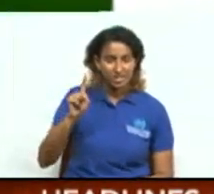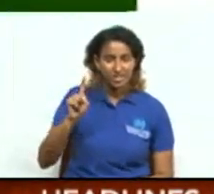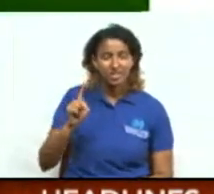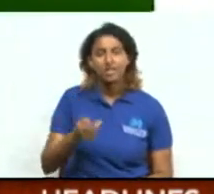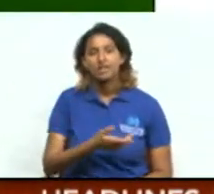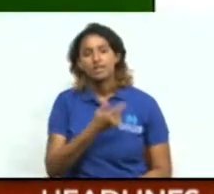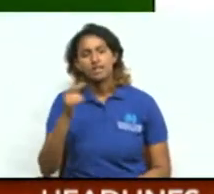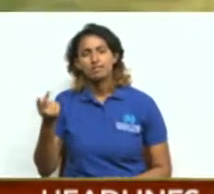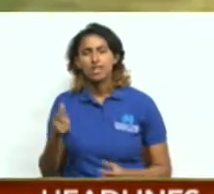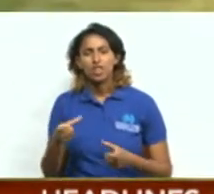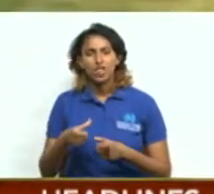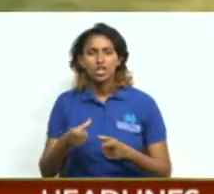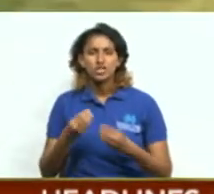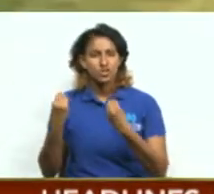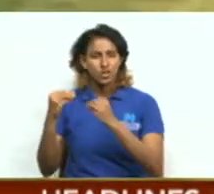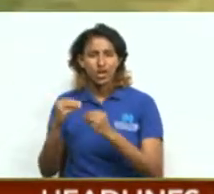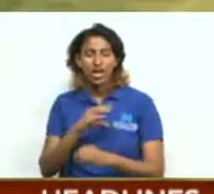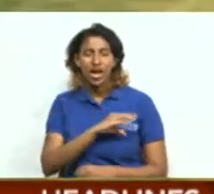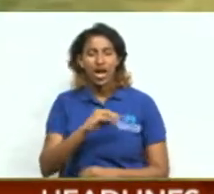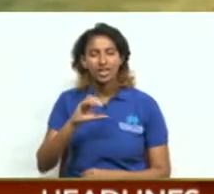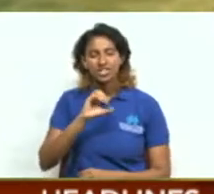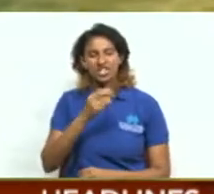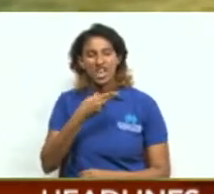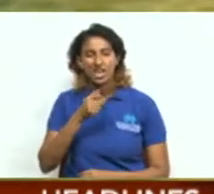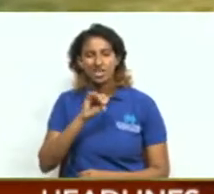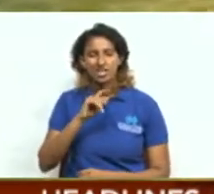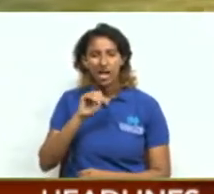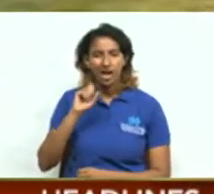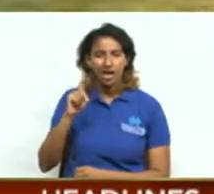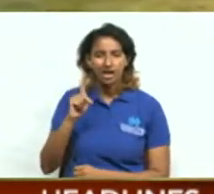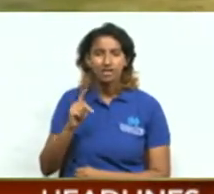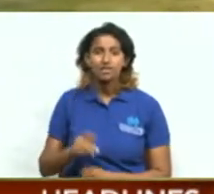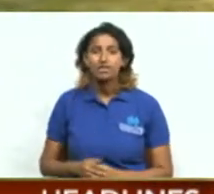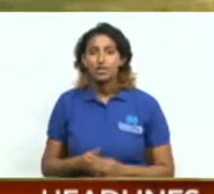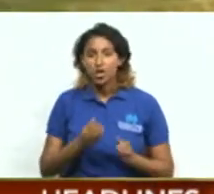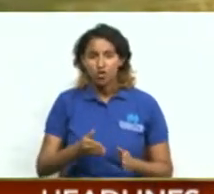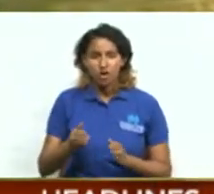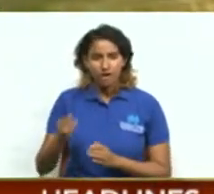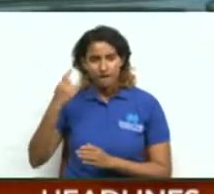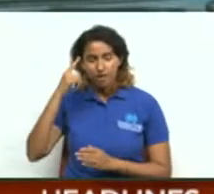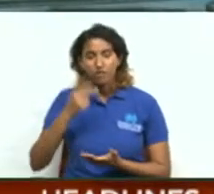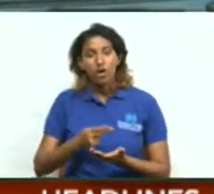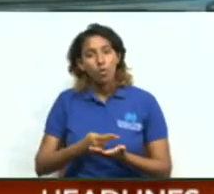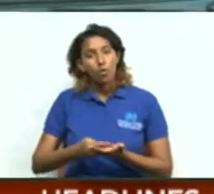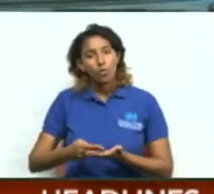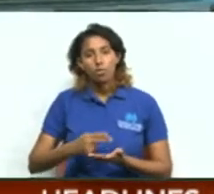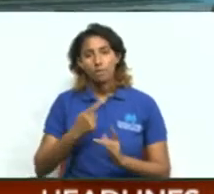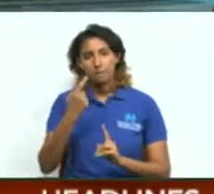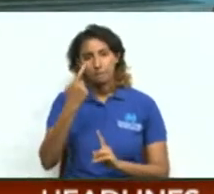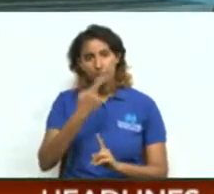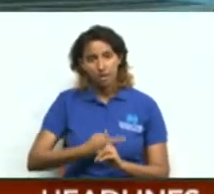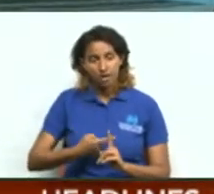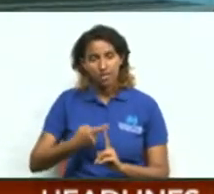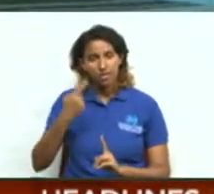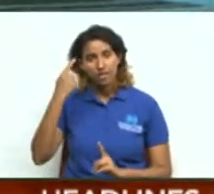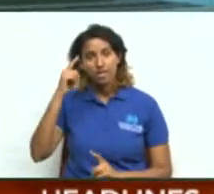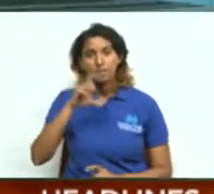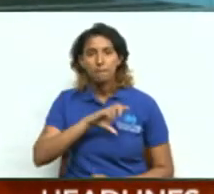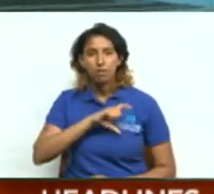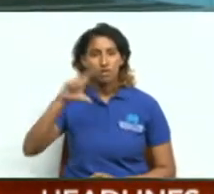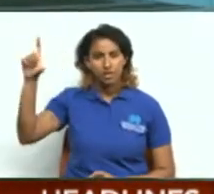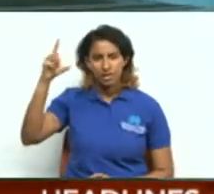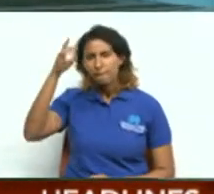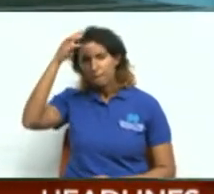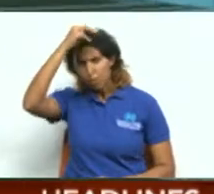Chatak. As we embark upon the holiest month of the Islamic calendar, we witness thousands of Muslims paying